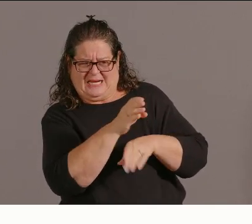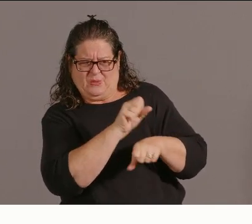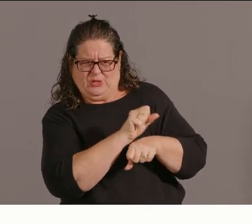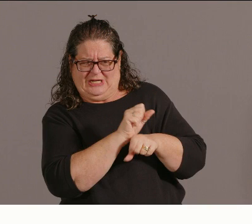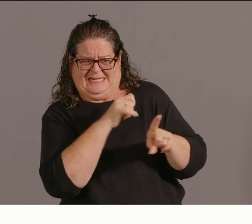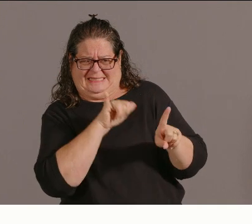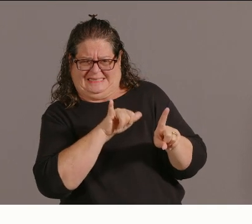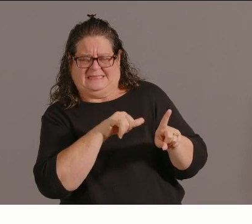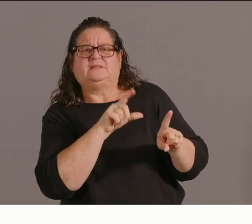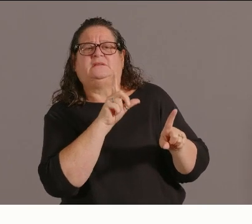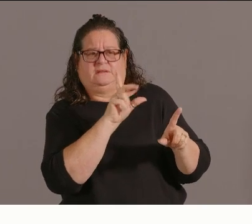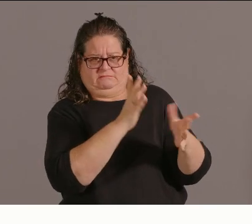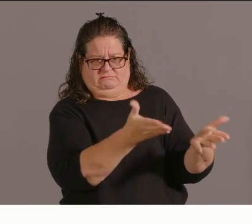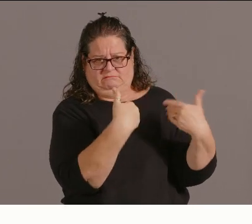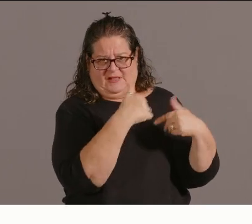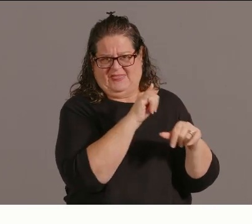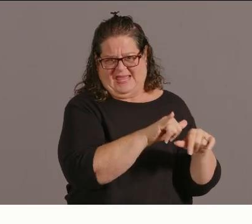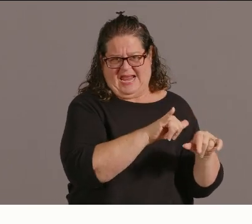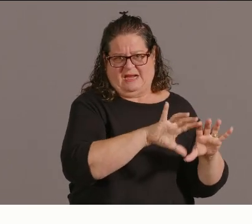essential workers as needed.